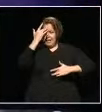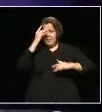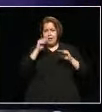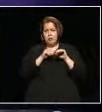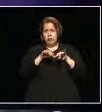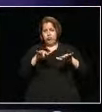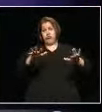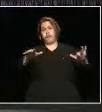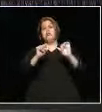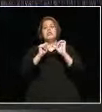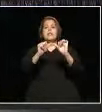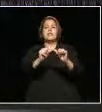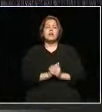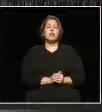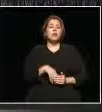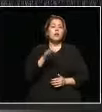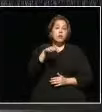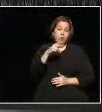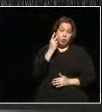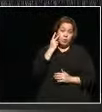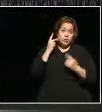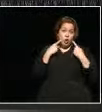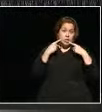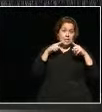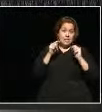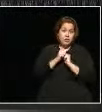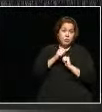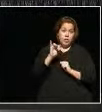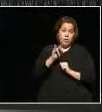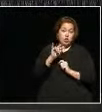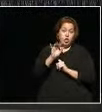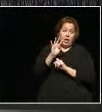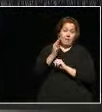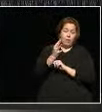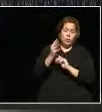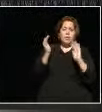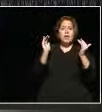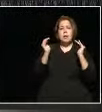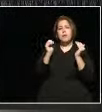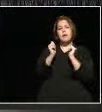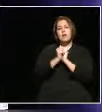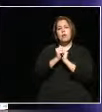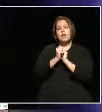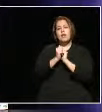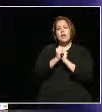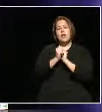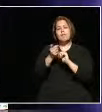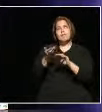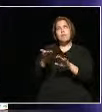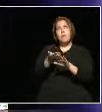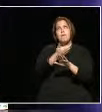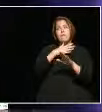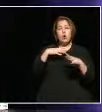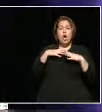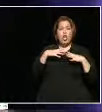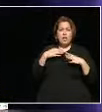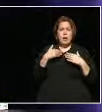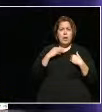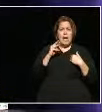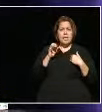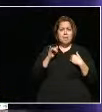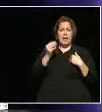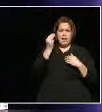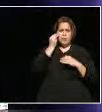will persist. We saw success with July the 4th compared to the previous holiday we had in May,